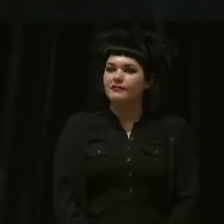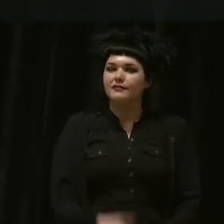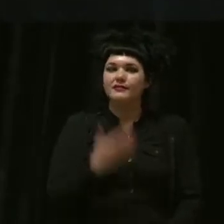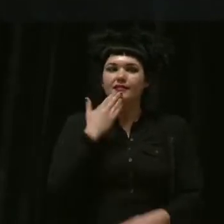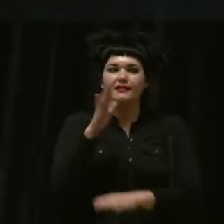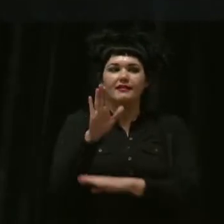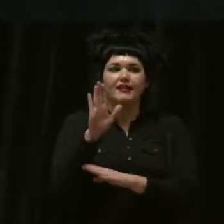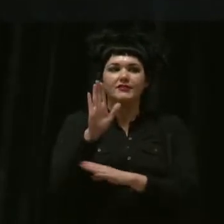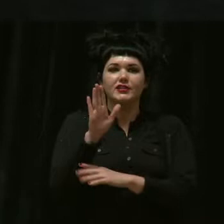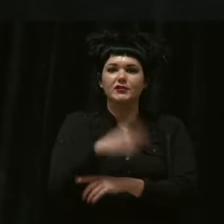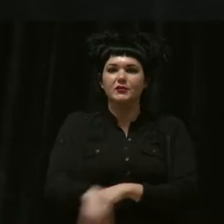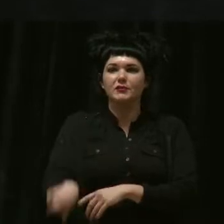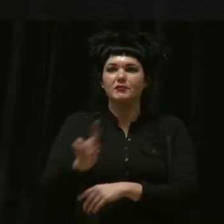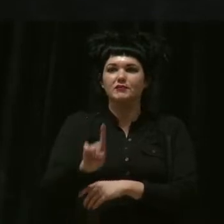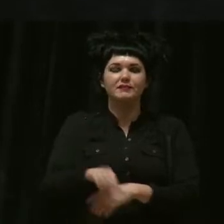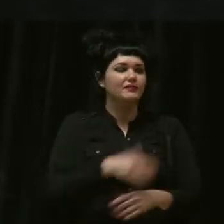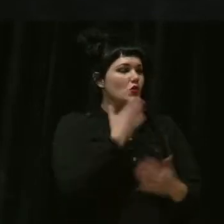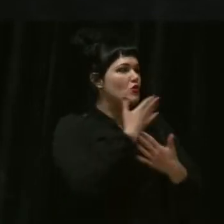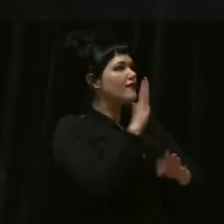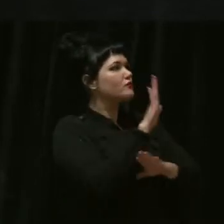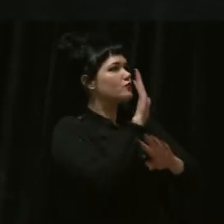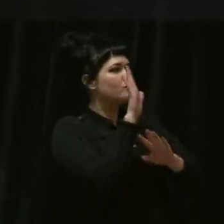Good afternoon, everyone. Good